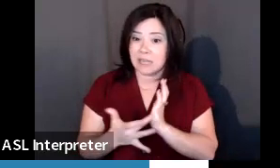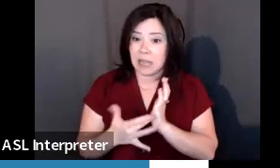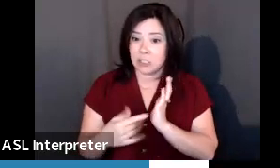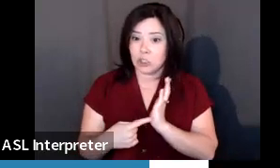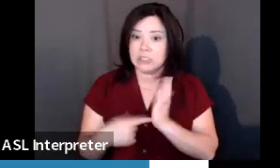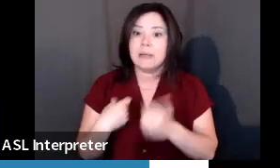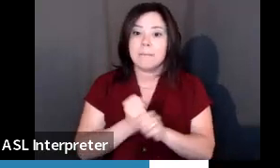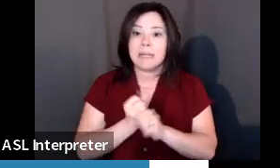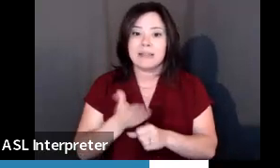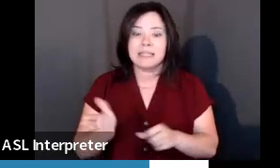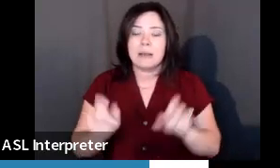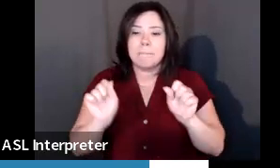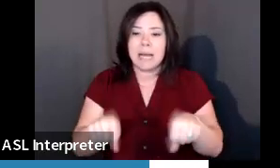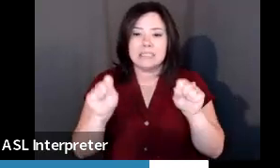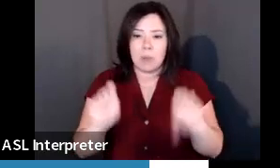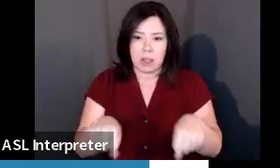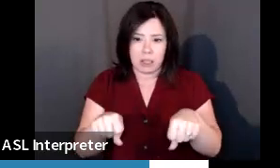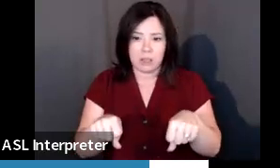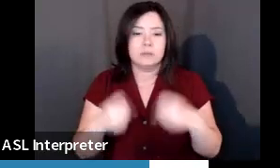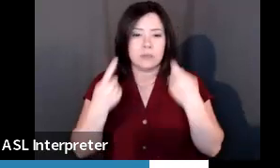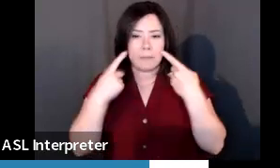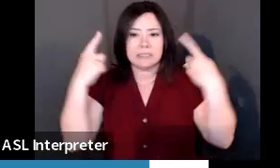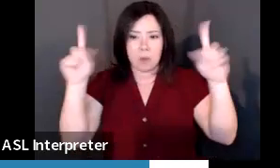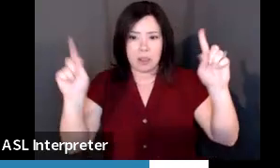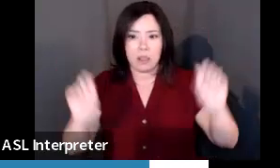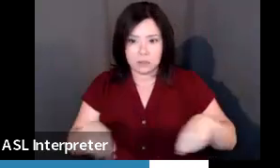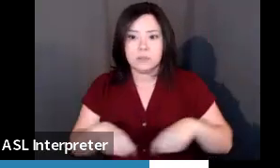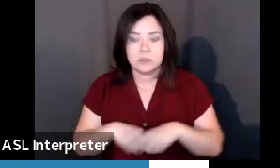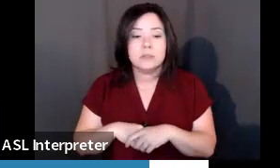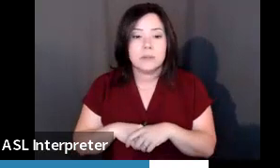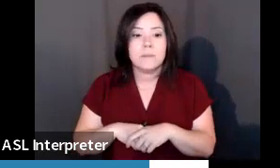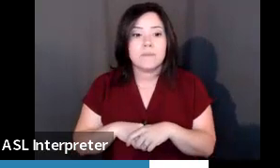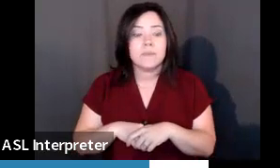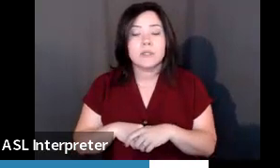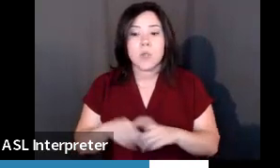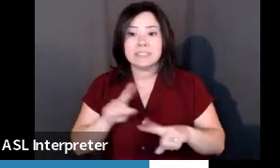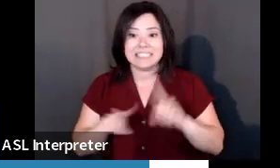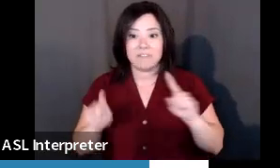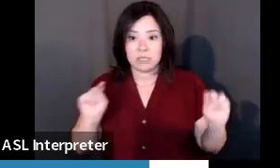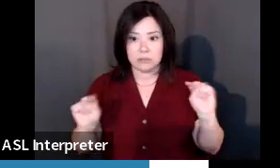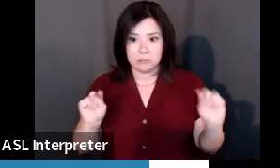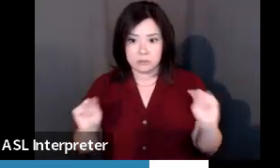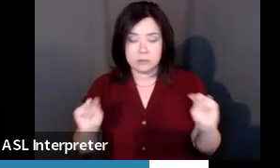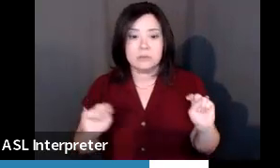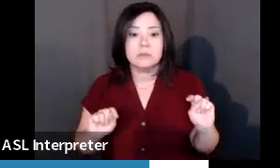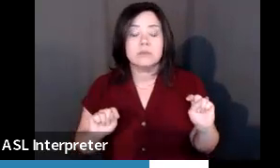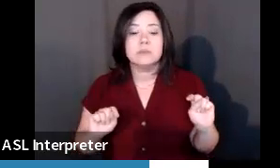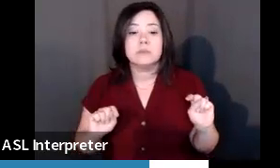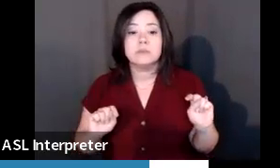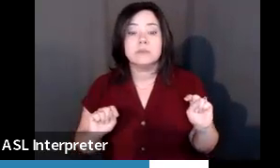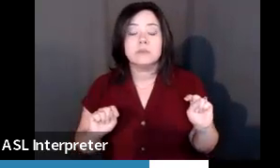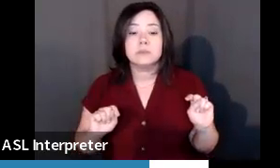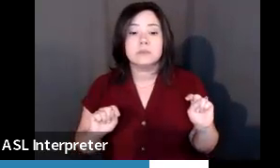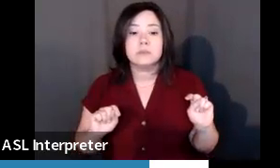things possible for people with disabilities. So, and to differentiate this, I like to point